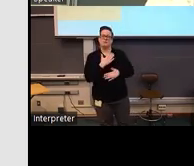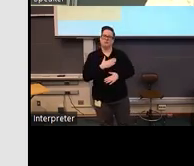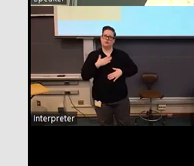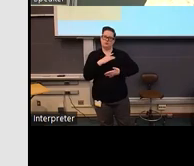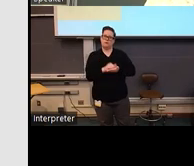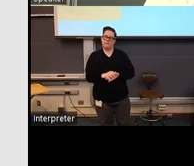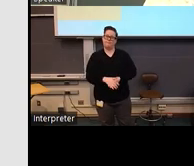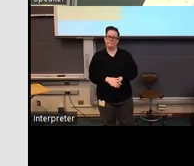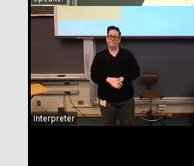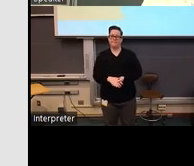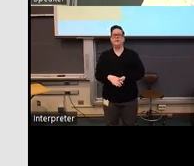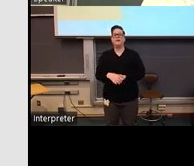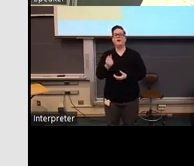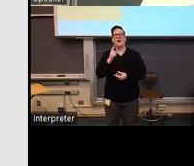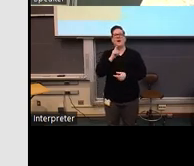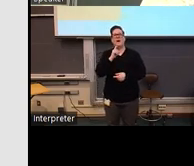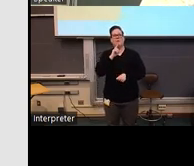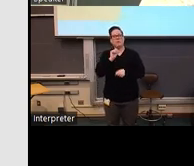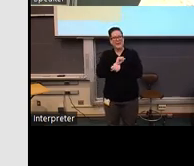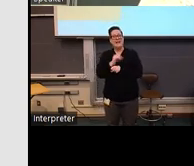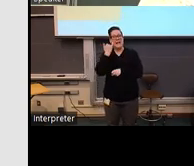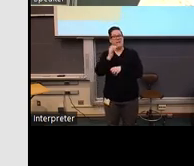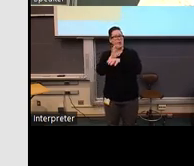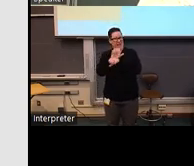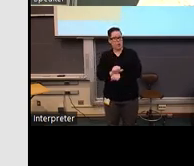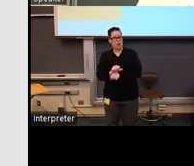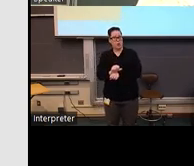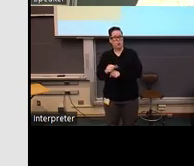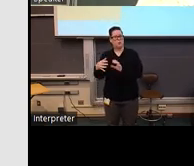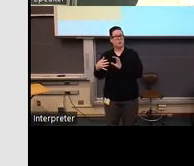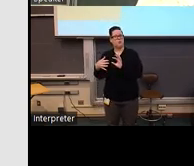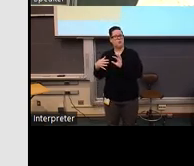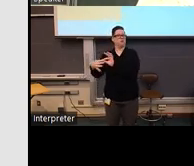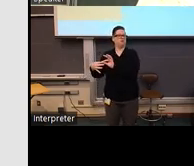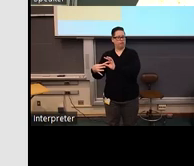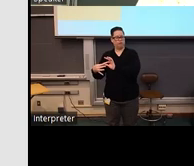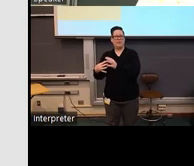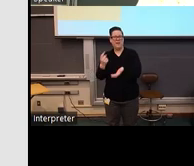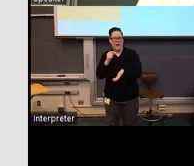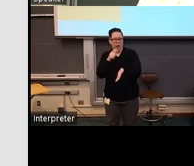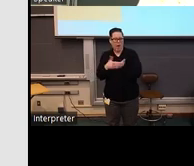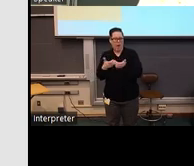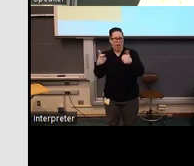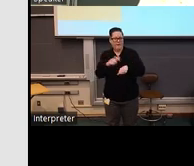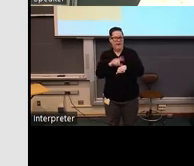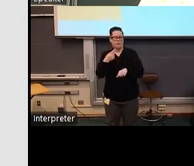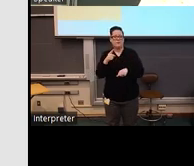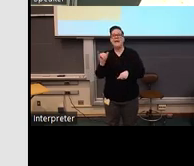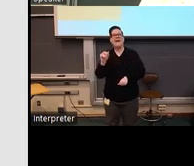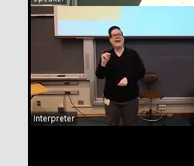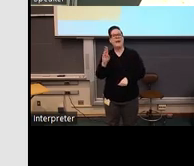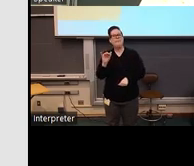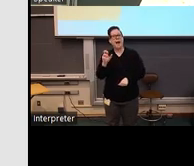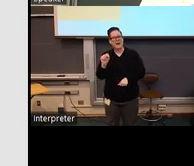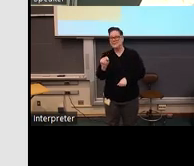our community physicians. And it really, if you get in the habit of doing it, it really doesn't take that much time. It's just a matter of going into in-basket, sending